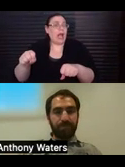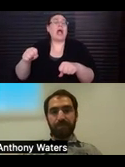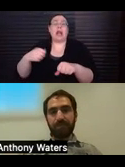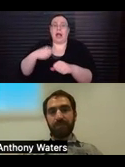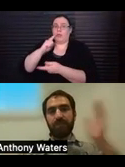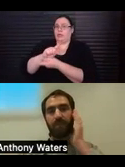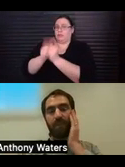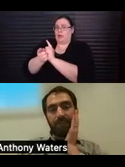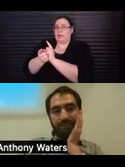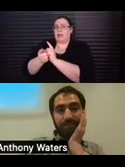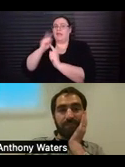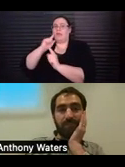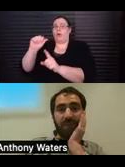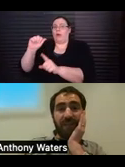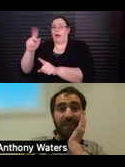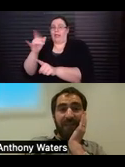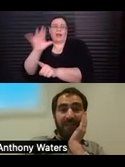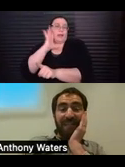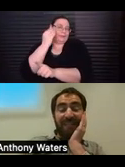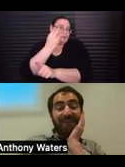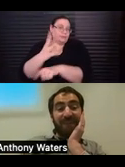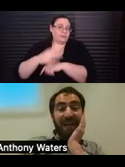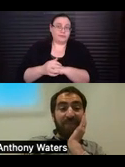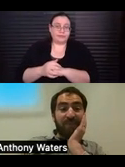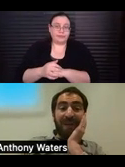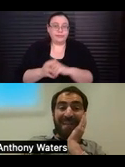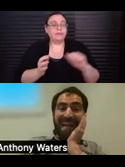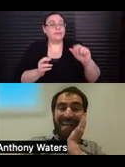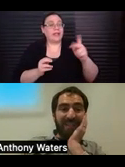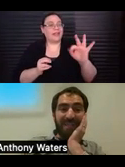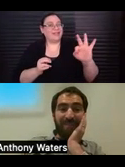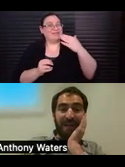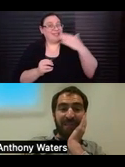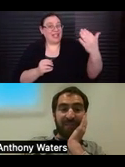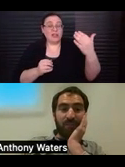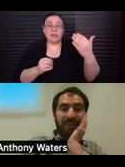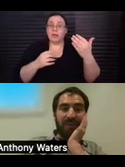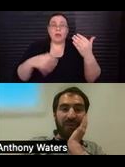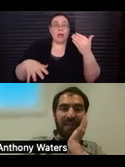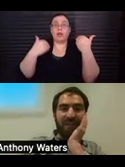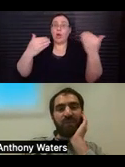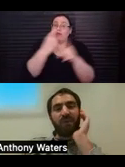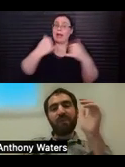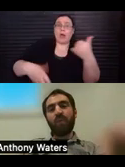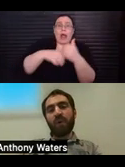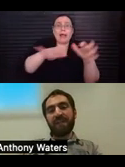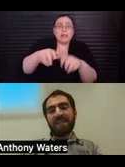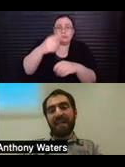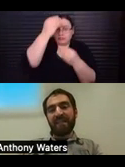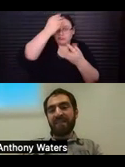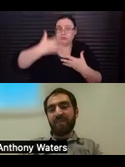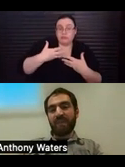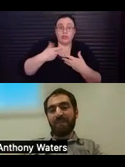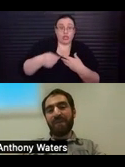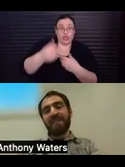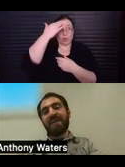back for Anthony. Thank you. Go ahead and add to the chat box whether or not you know the warning